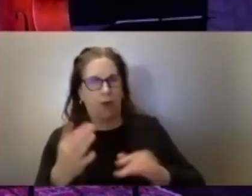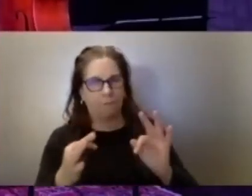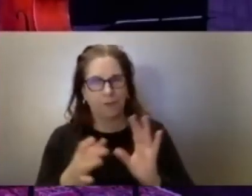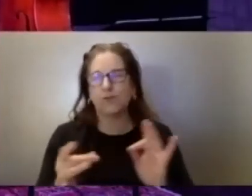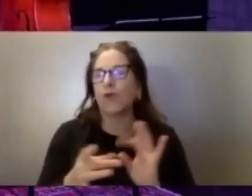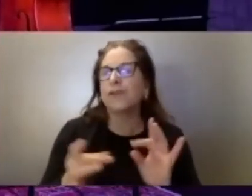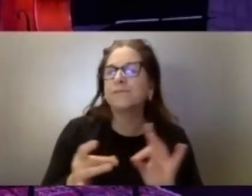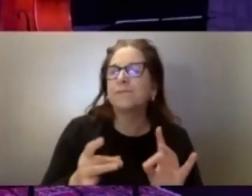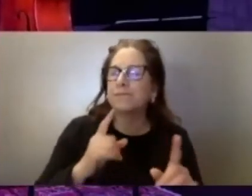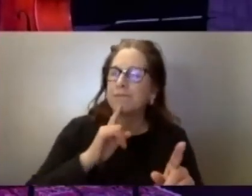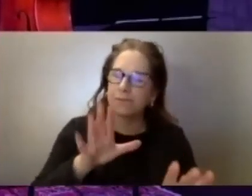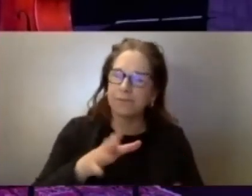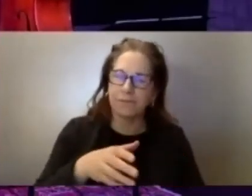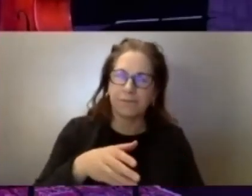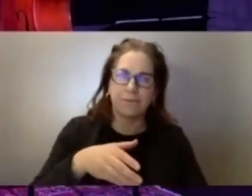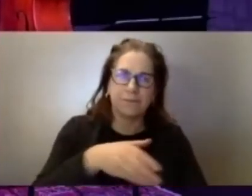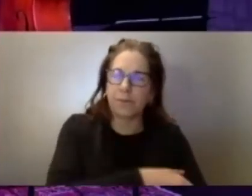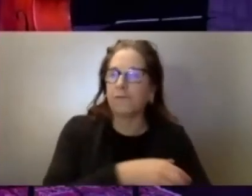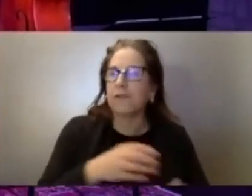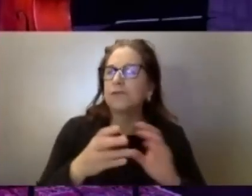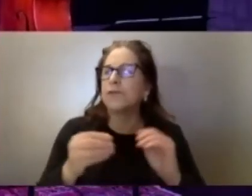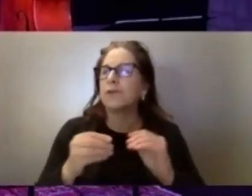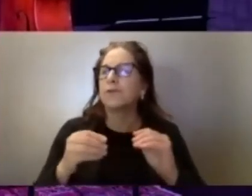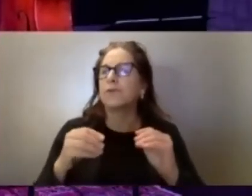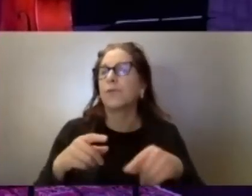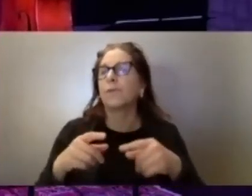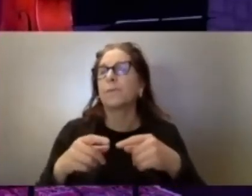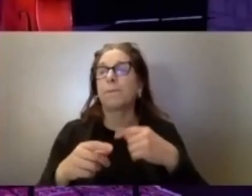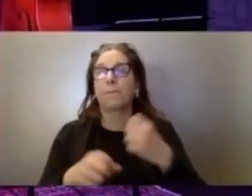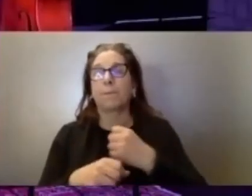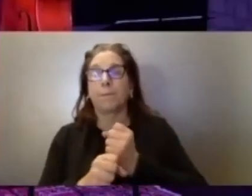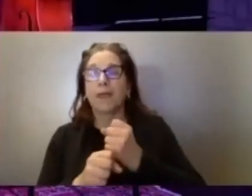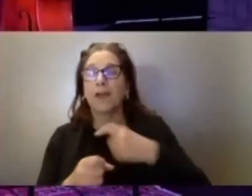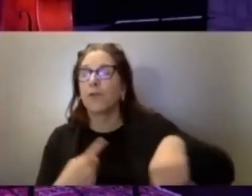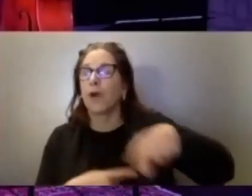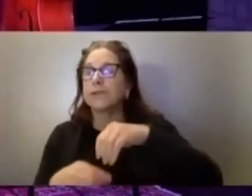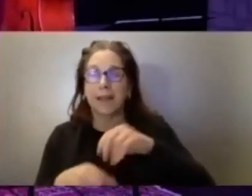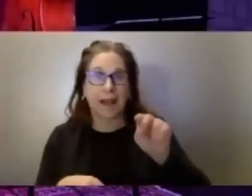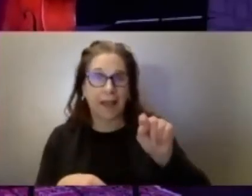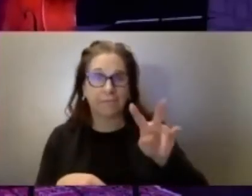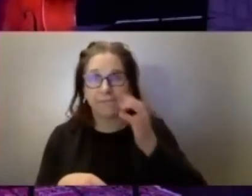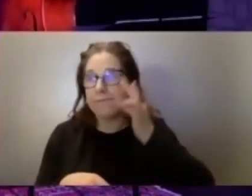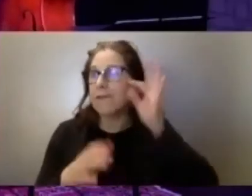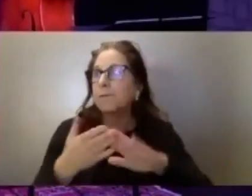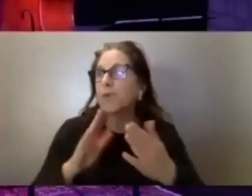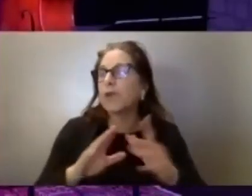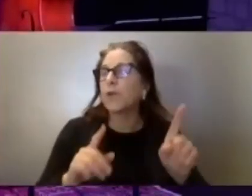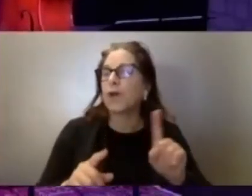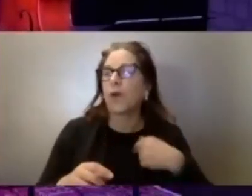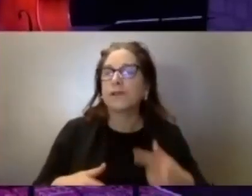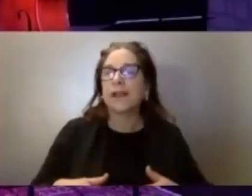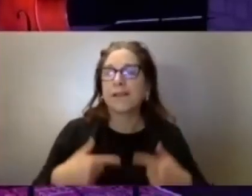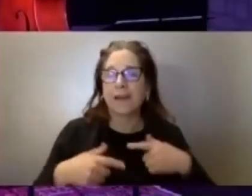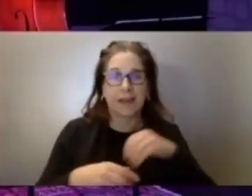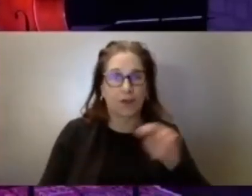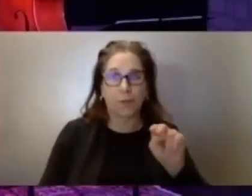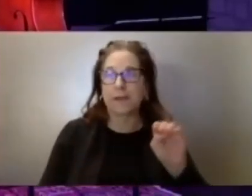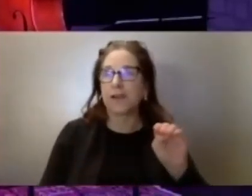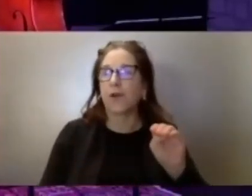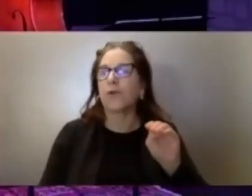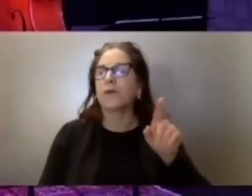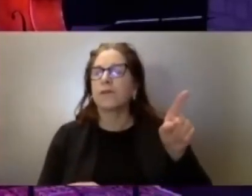her part of the story. A powerful story was making the rounds in the Native community where I was living in